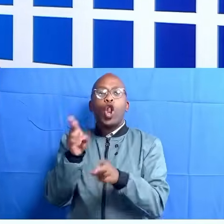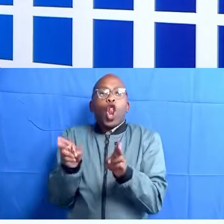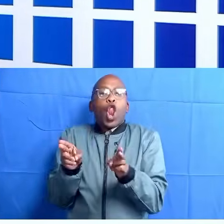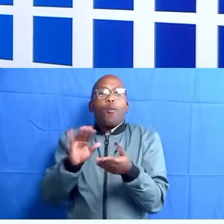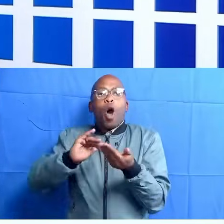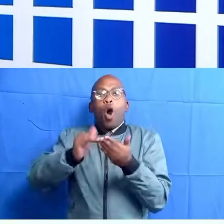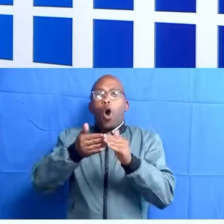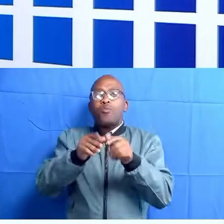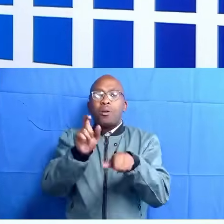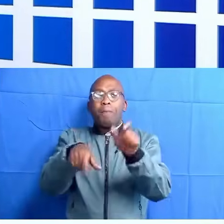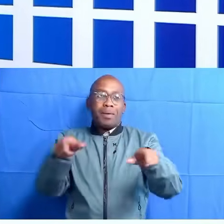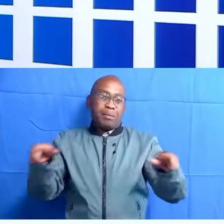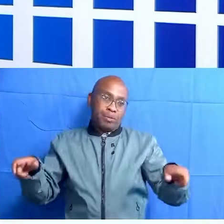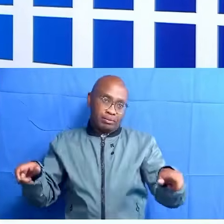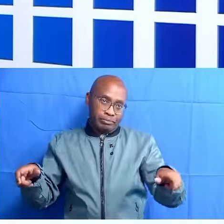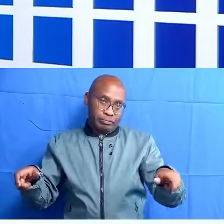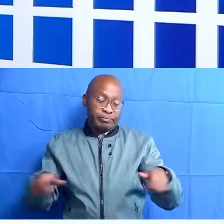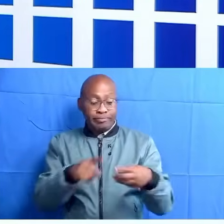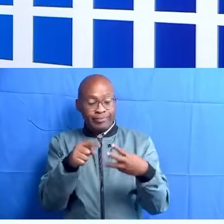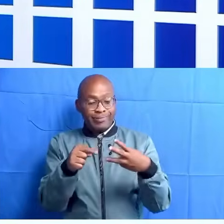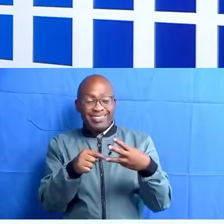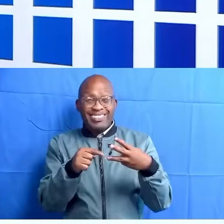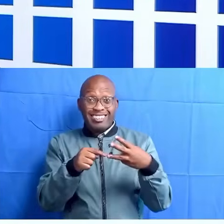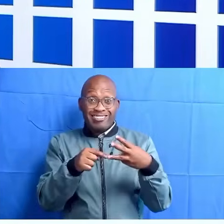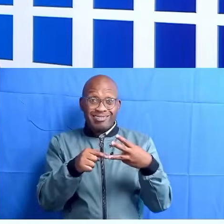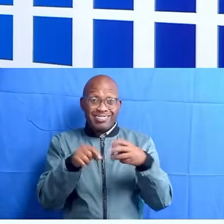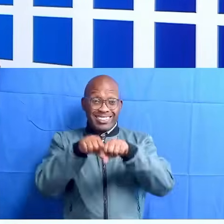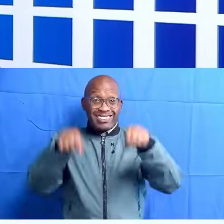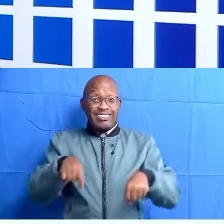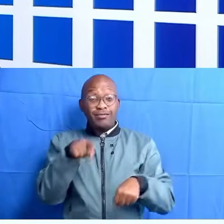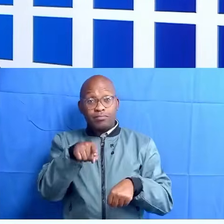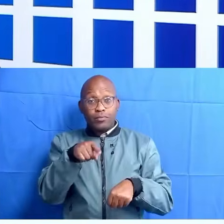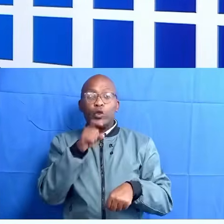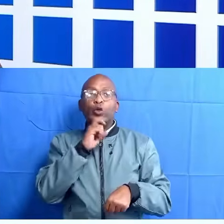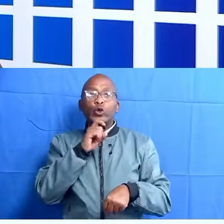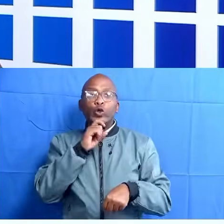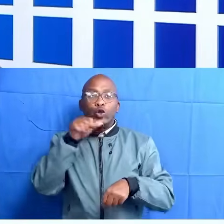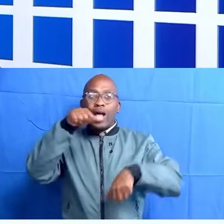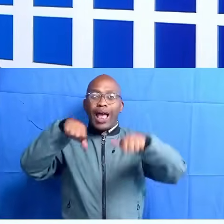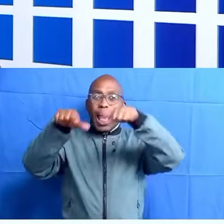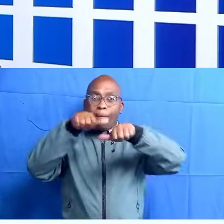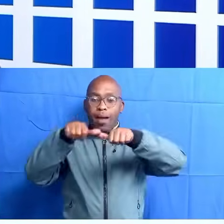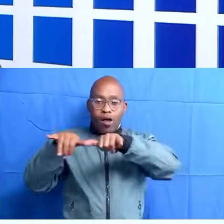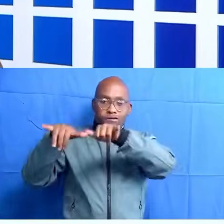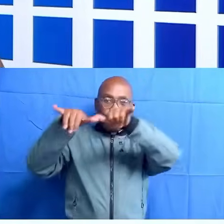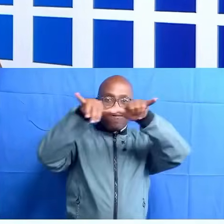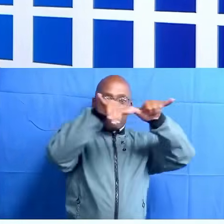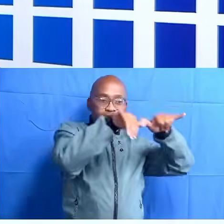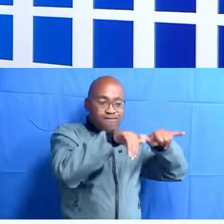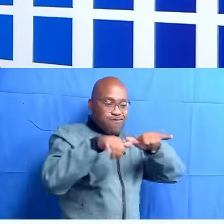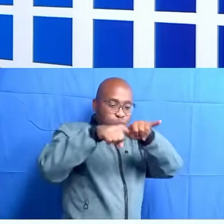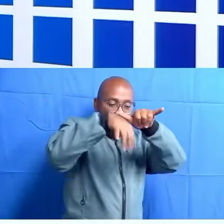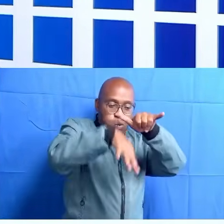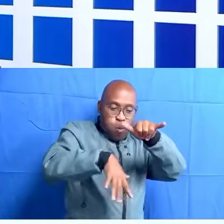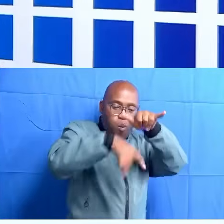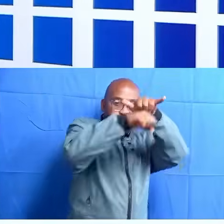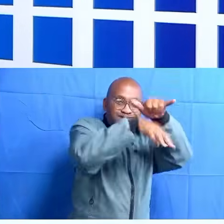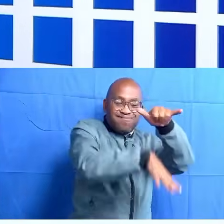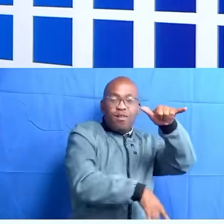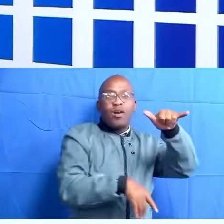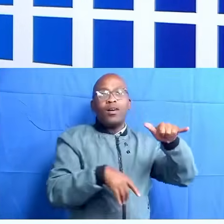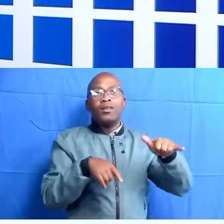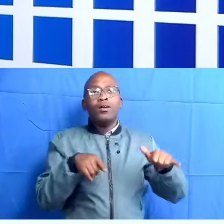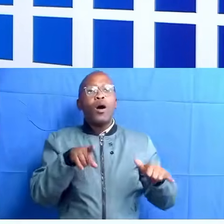Operation Ranch Hand, the chemicals did not affect the Viet Congs because the Viet Congs were